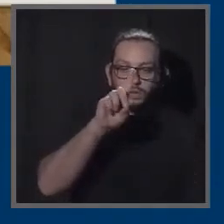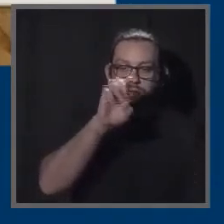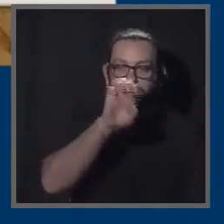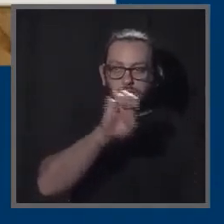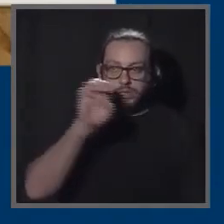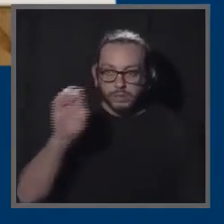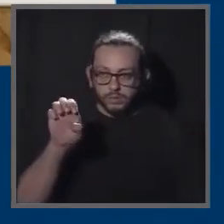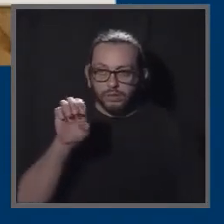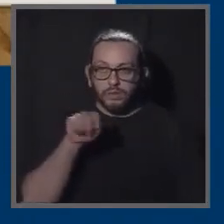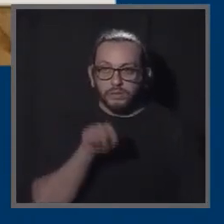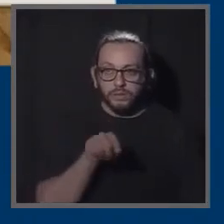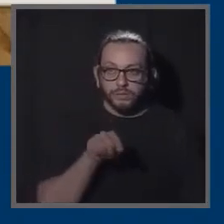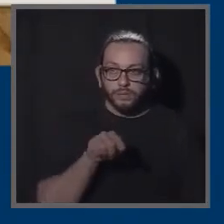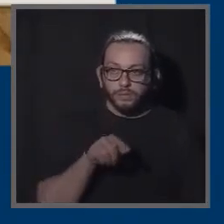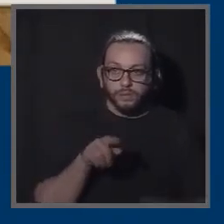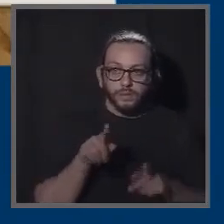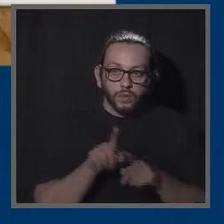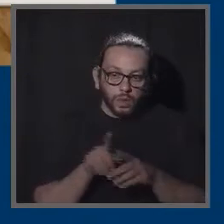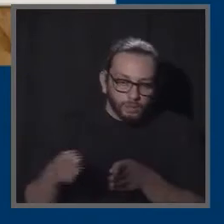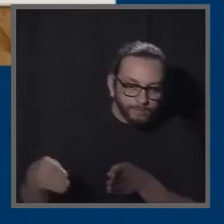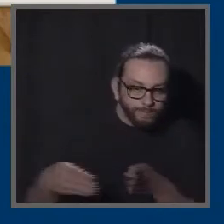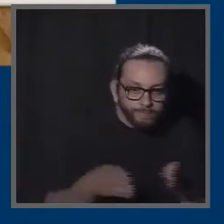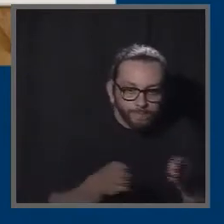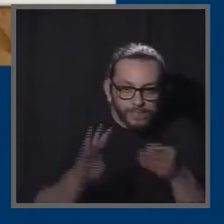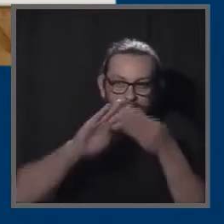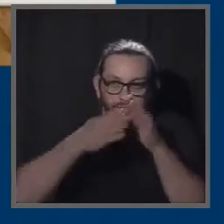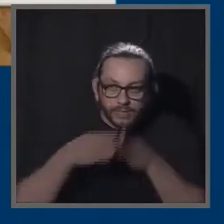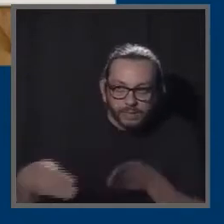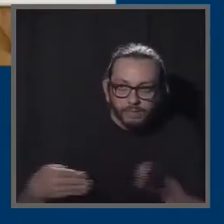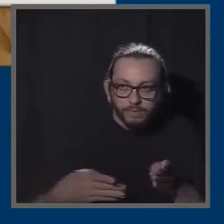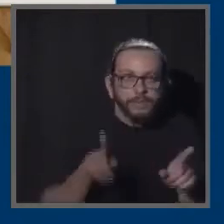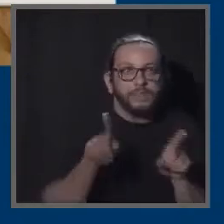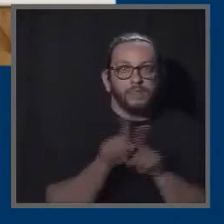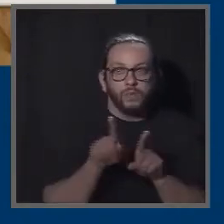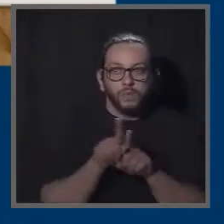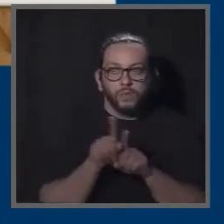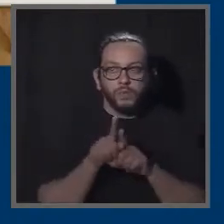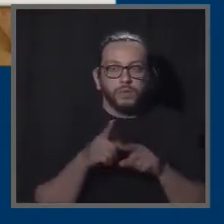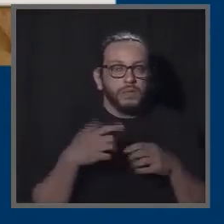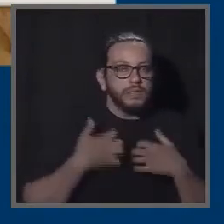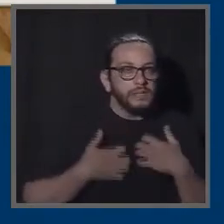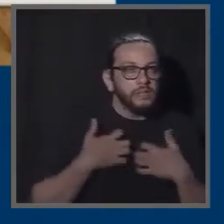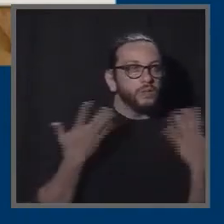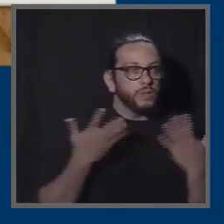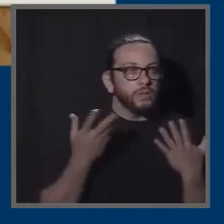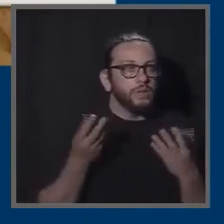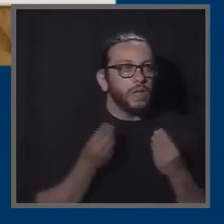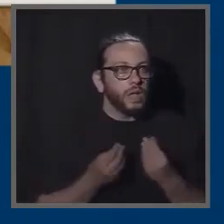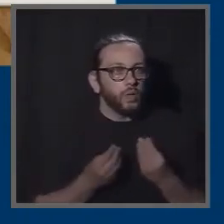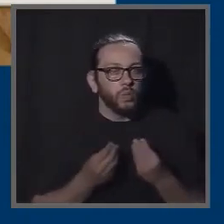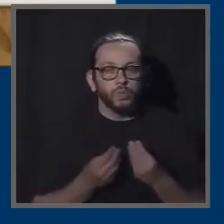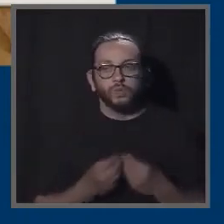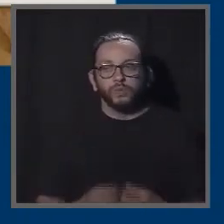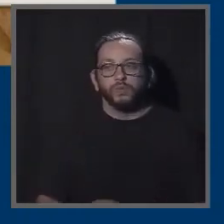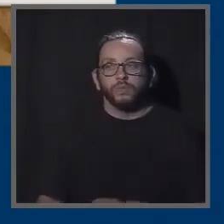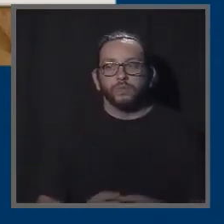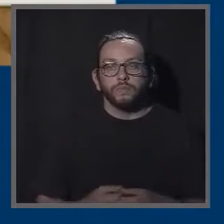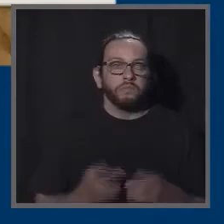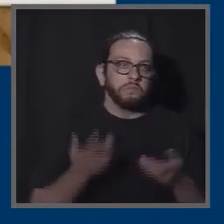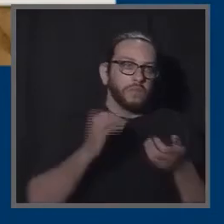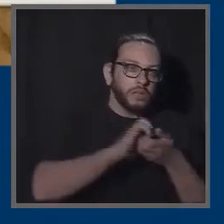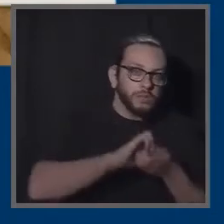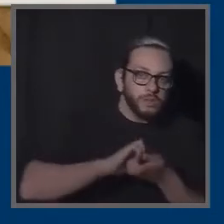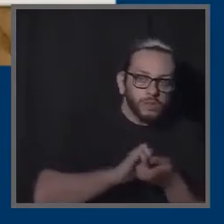But also, it's a very interesting example of how an organization has pivoted in the context of